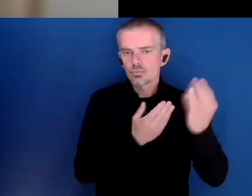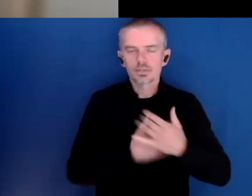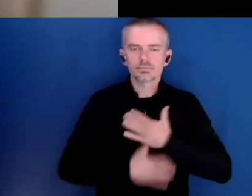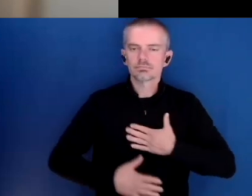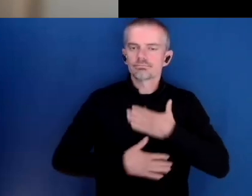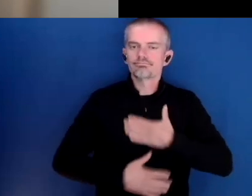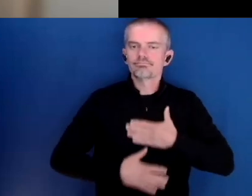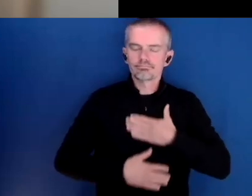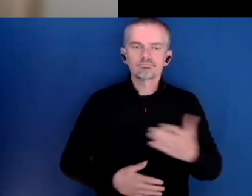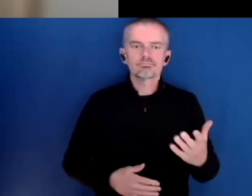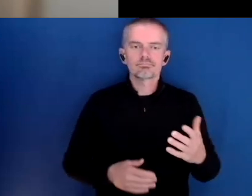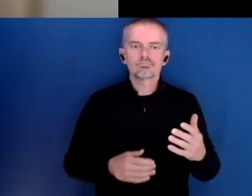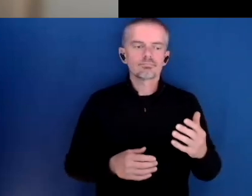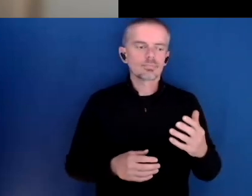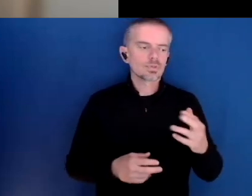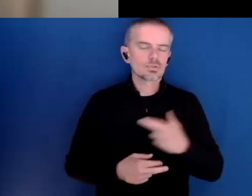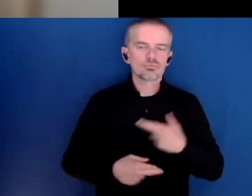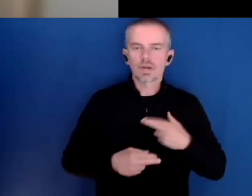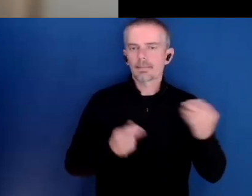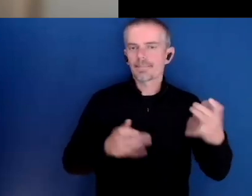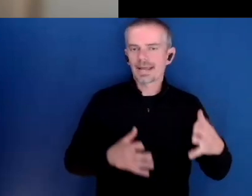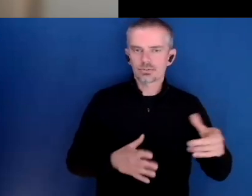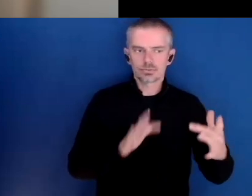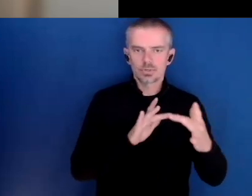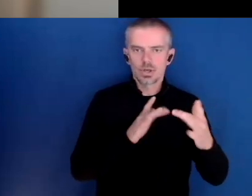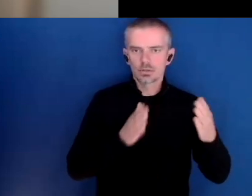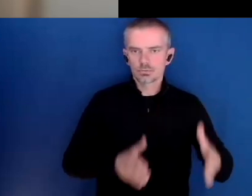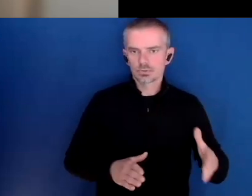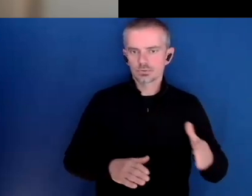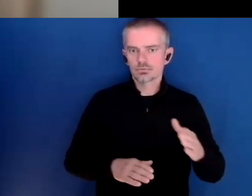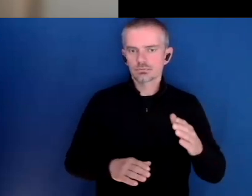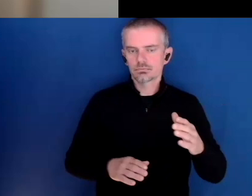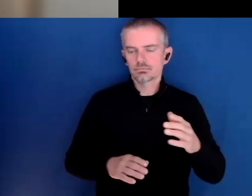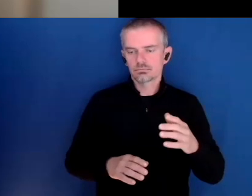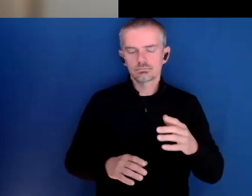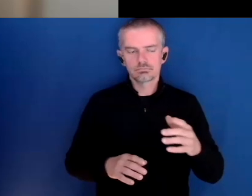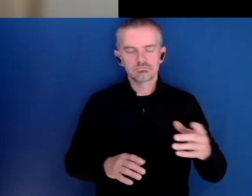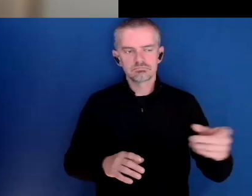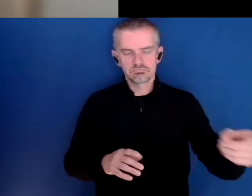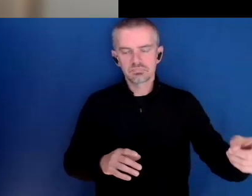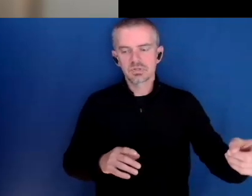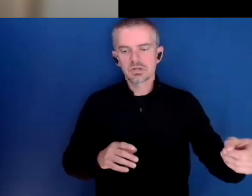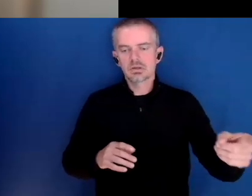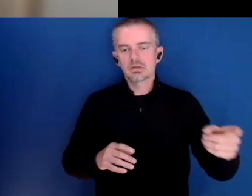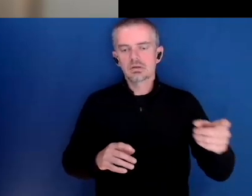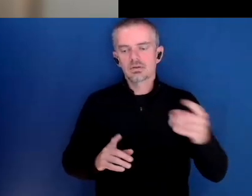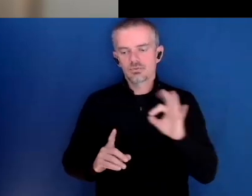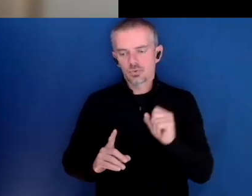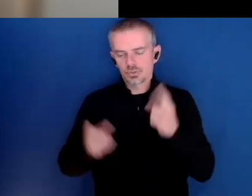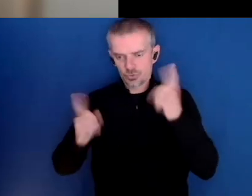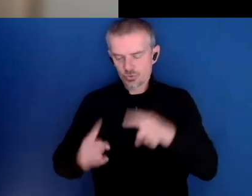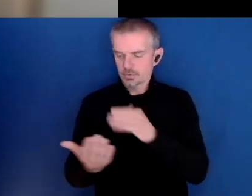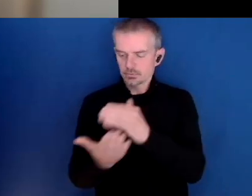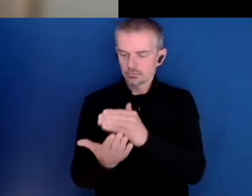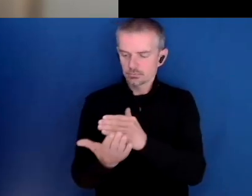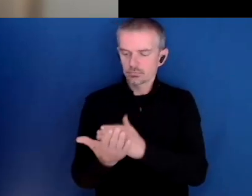recreation manager, who is the contact on the Forest Service agreement, would have specific requirements that need to be